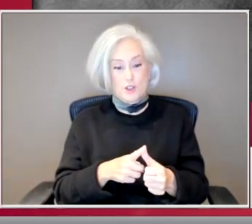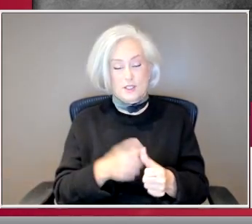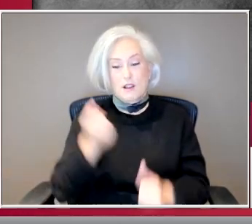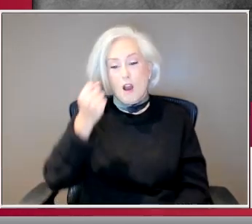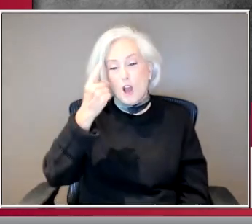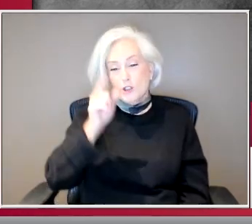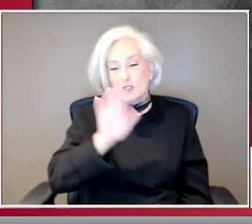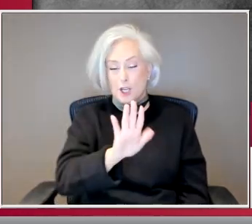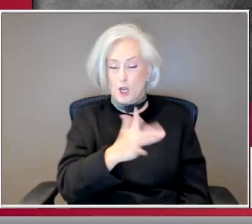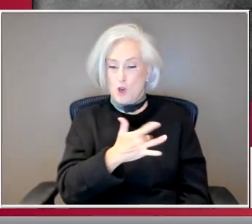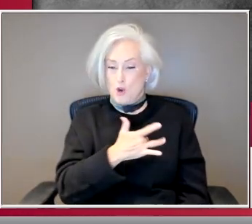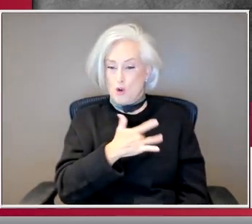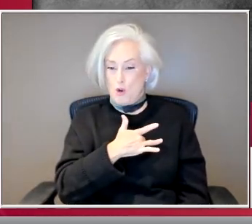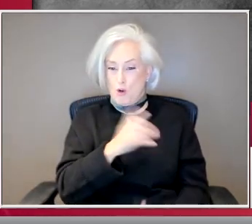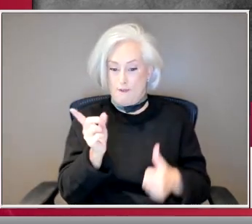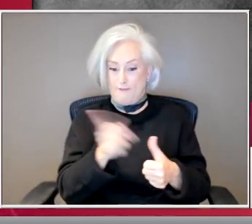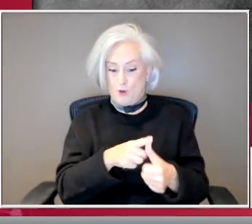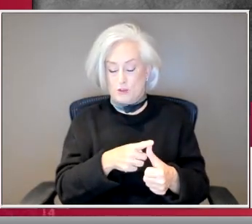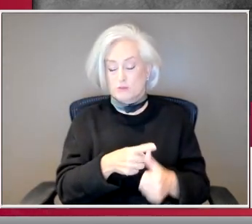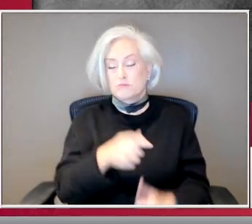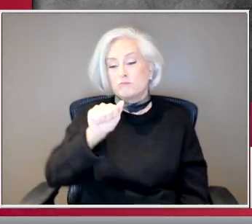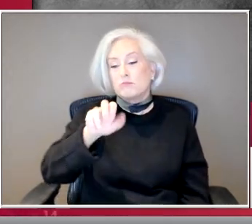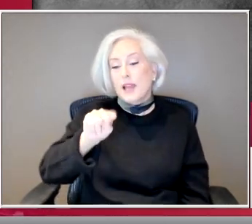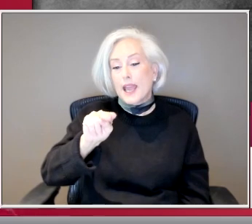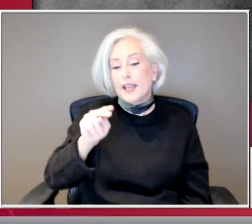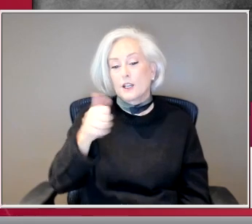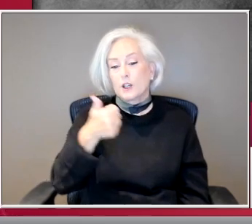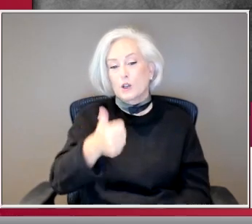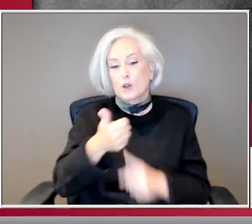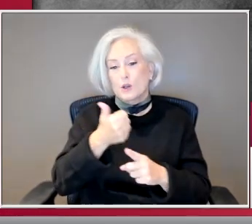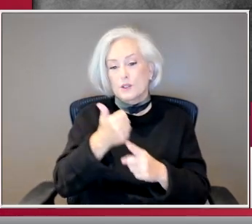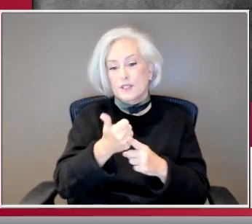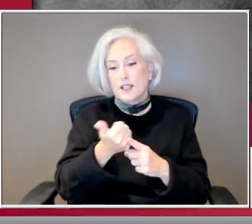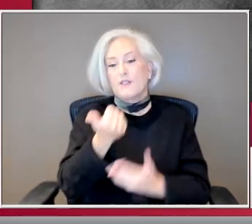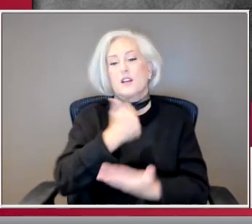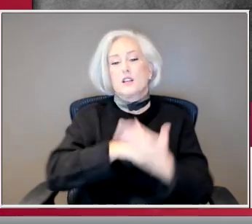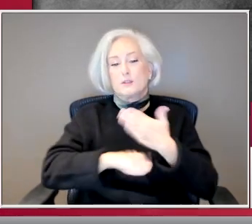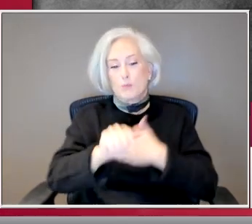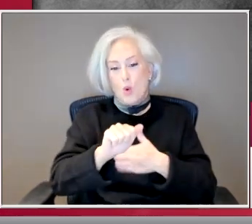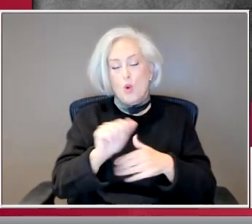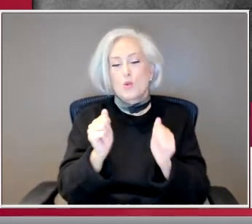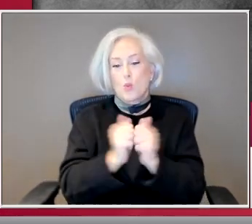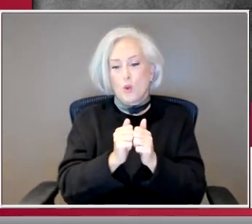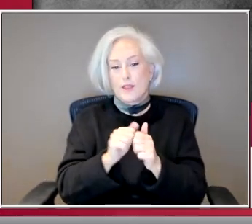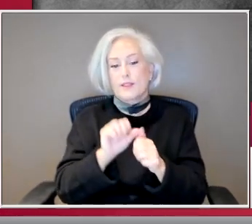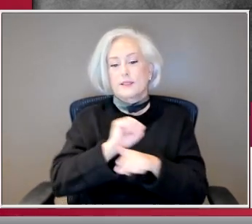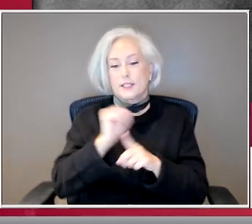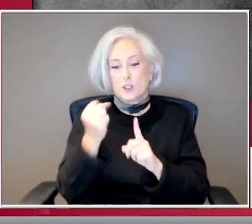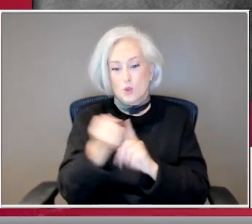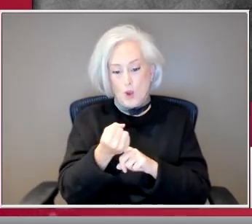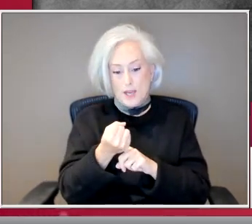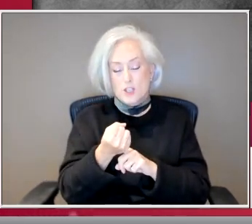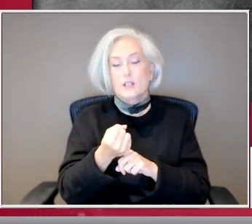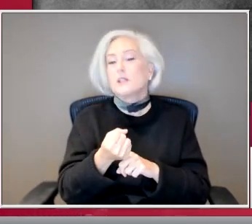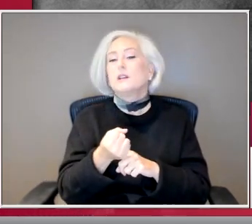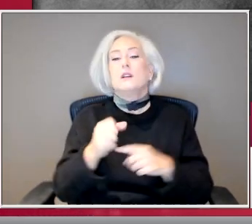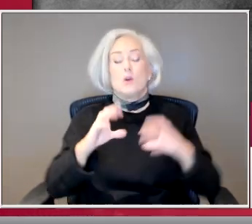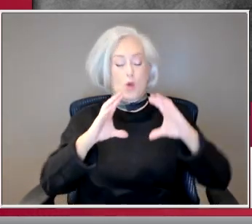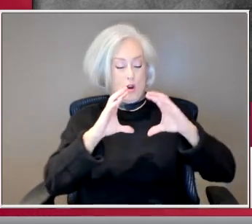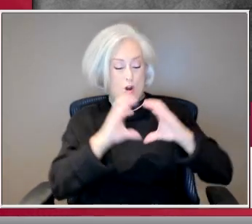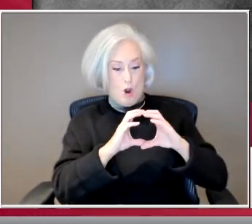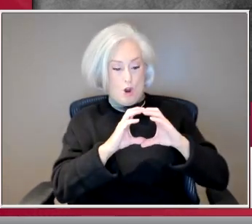bit. So Anne was born with a condition called transposition of the great arteries, where the two arteries off the top of the heart